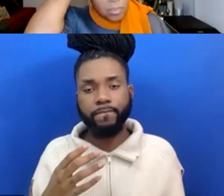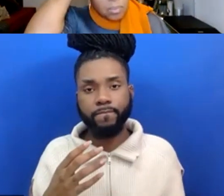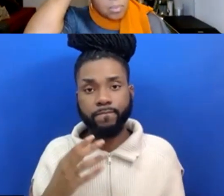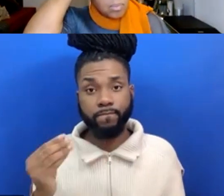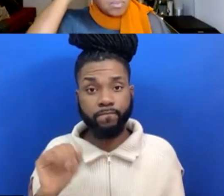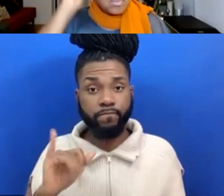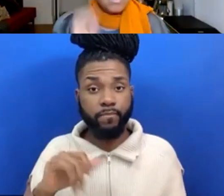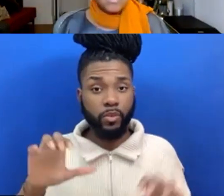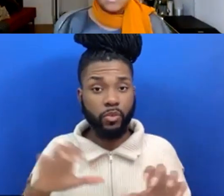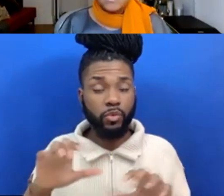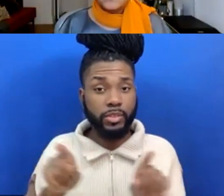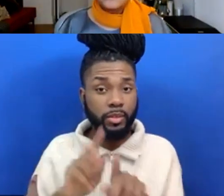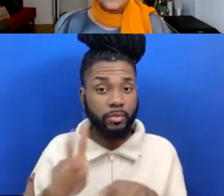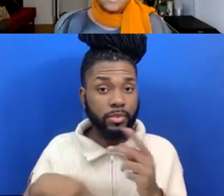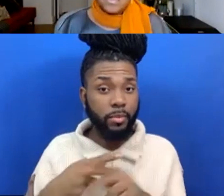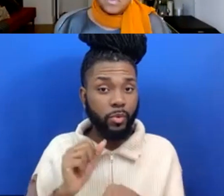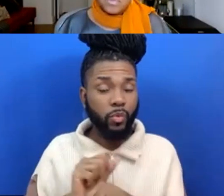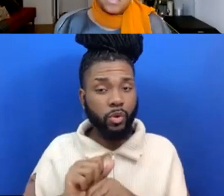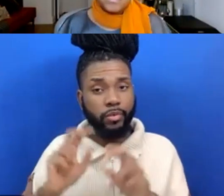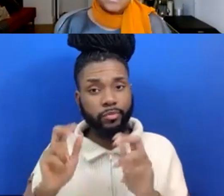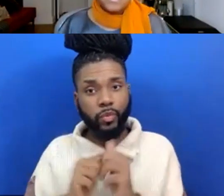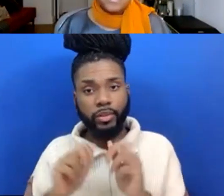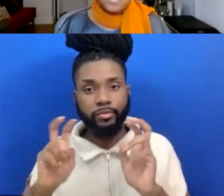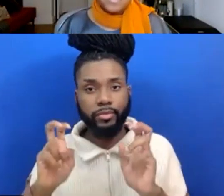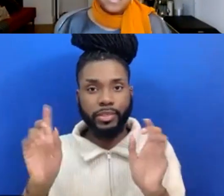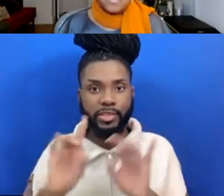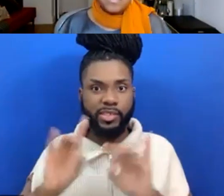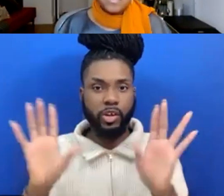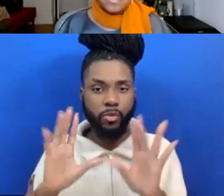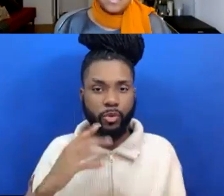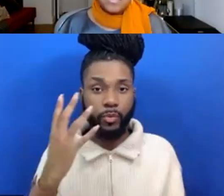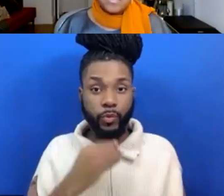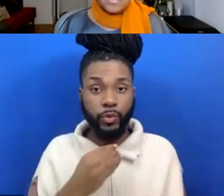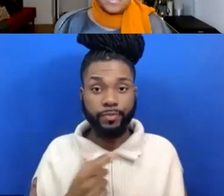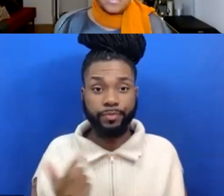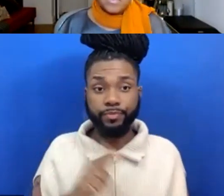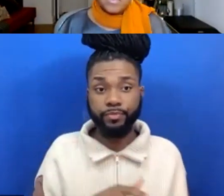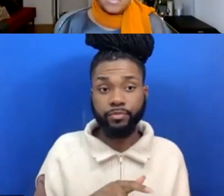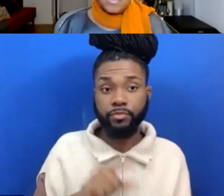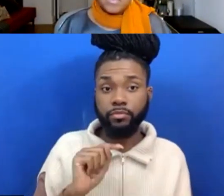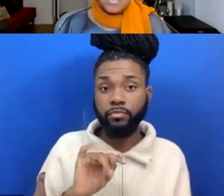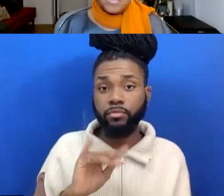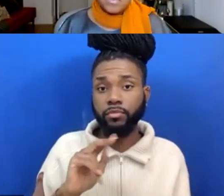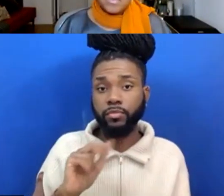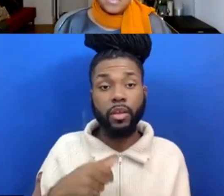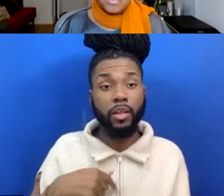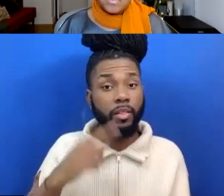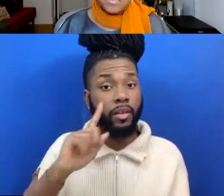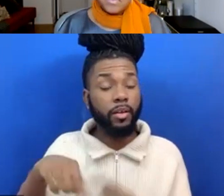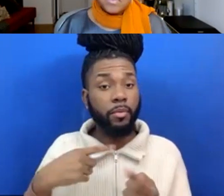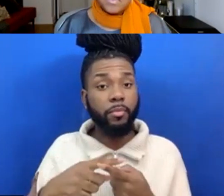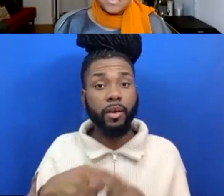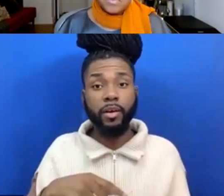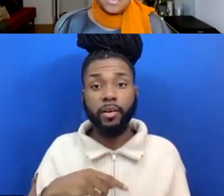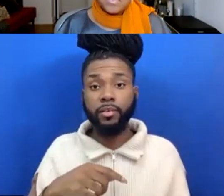of terrible beauty, or I mean, what I would add to that is the correction facility series.